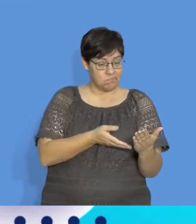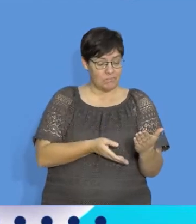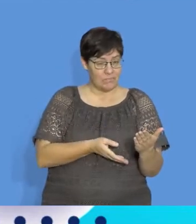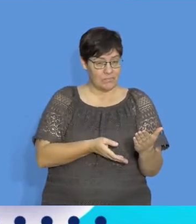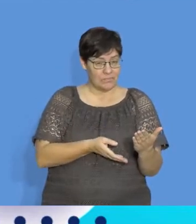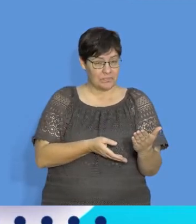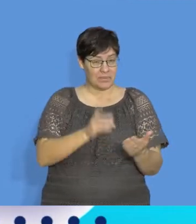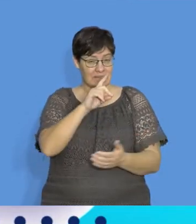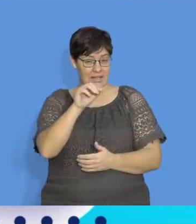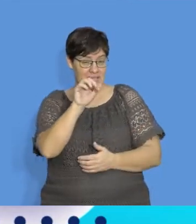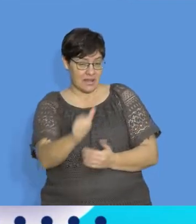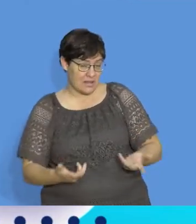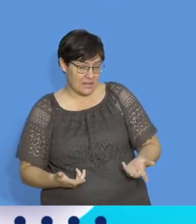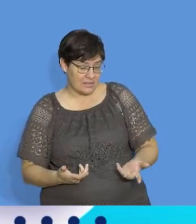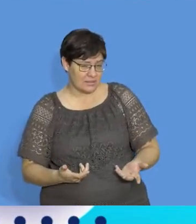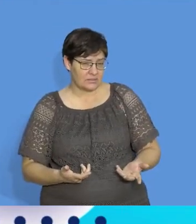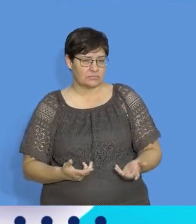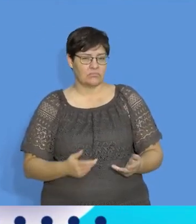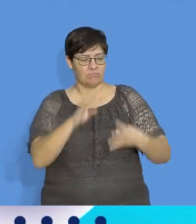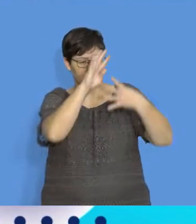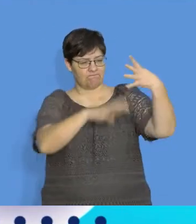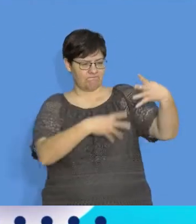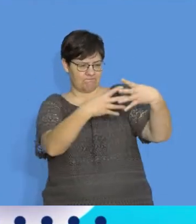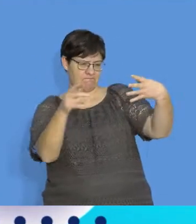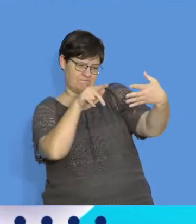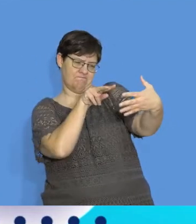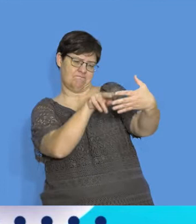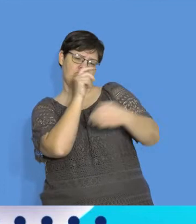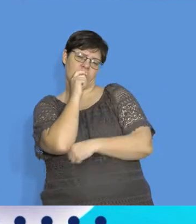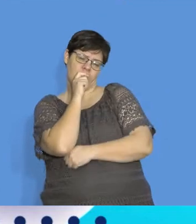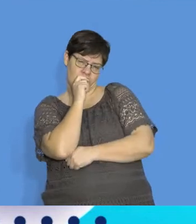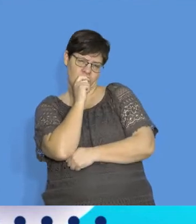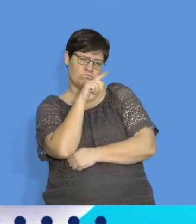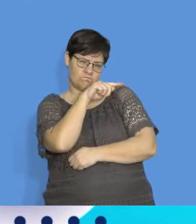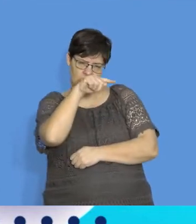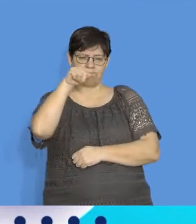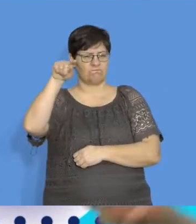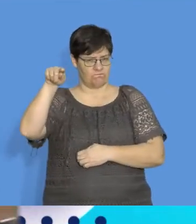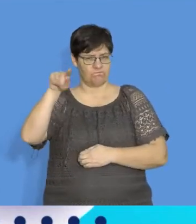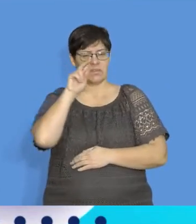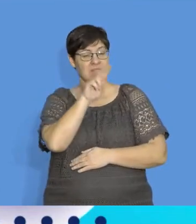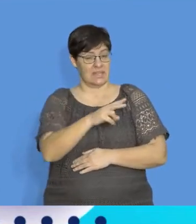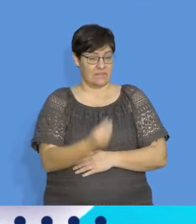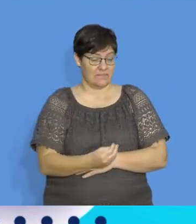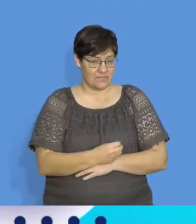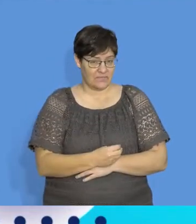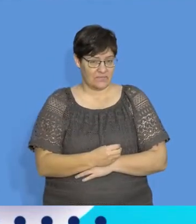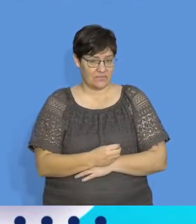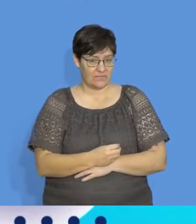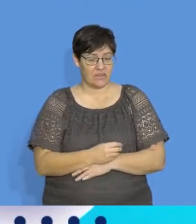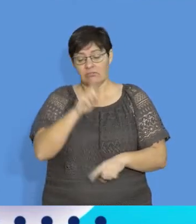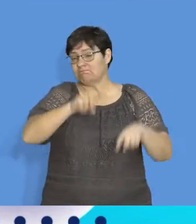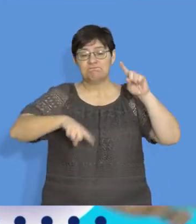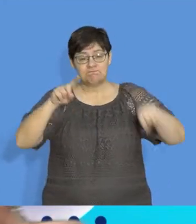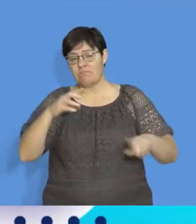information, and we can put that on a scatter plot, we can kind of see the trend, and one can use different